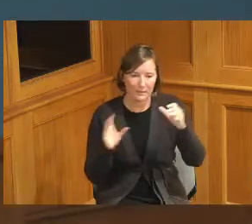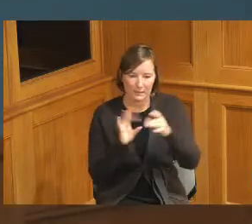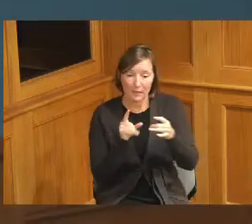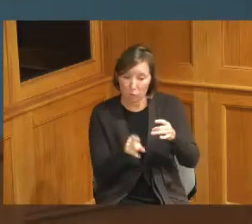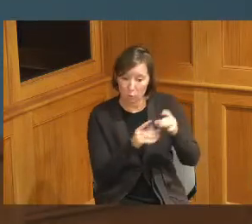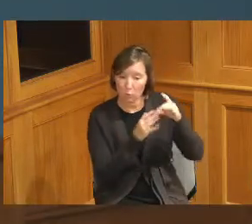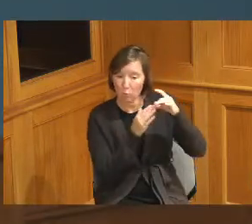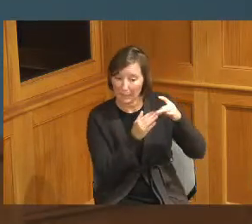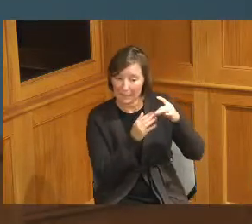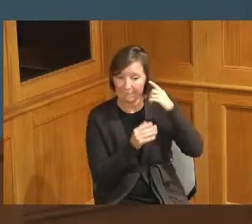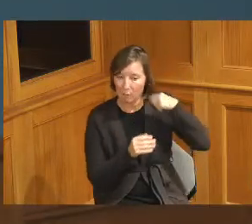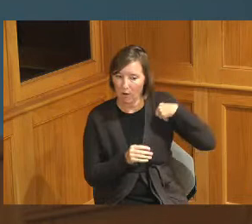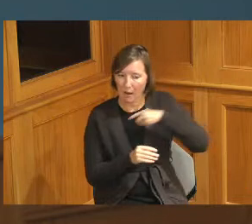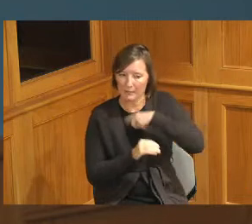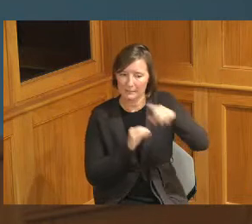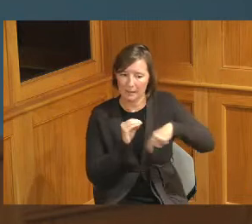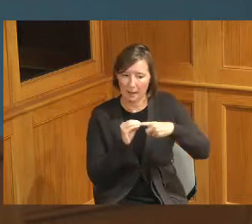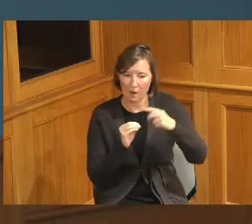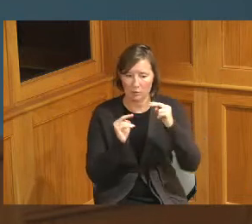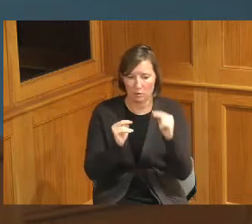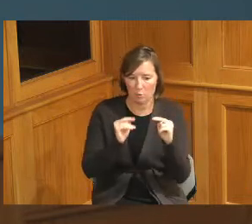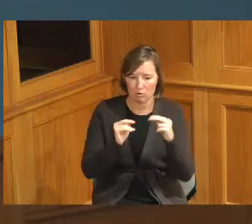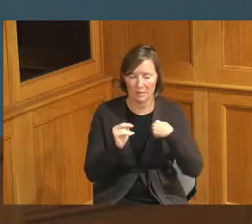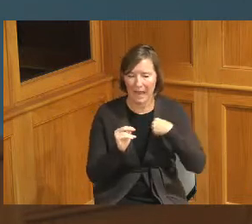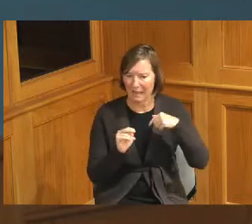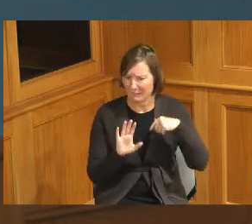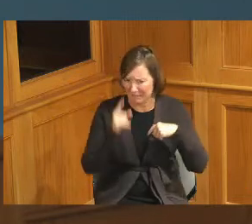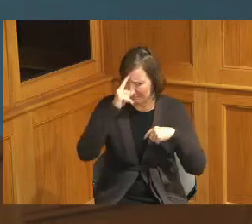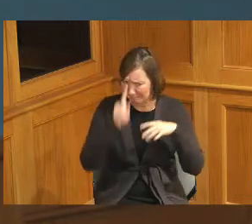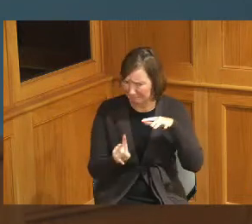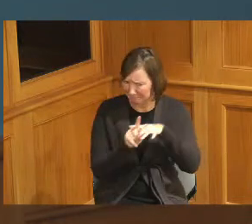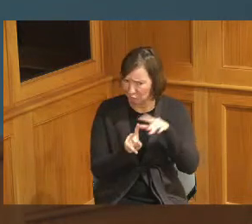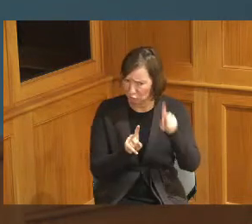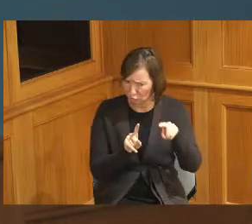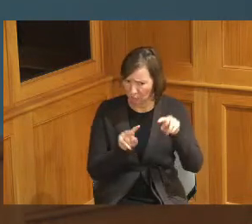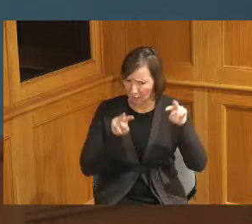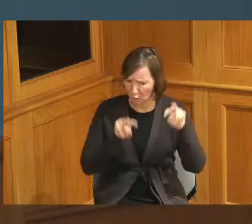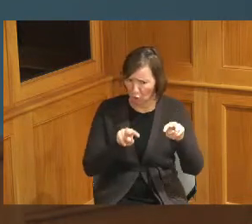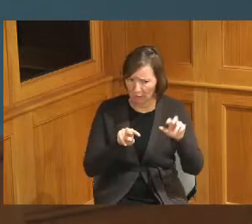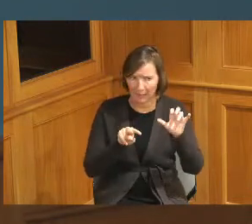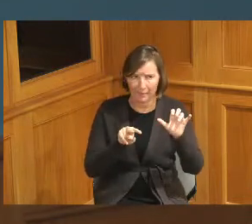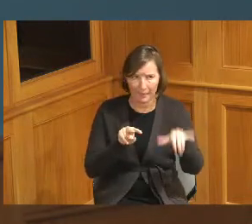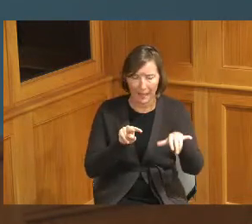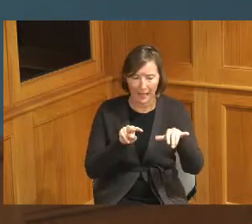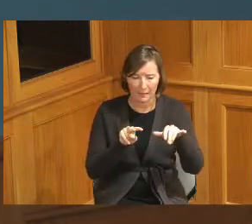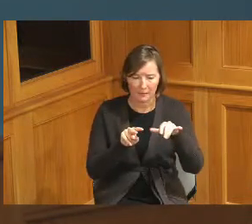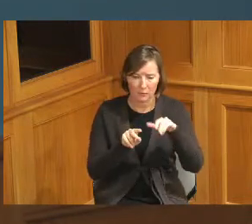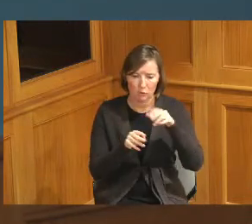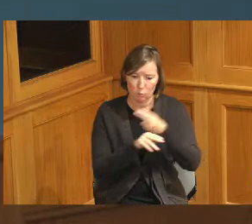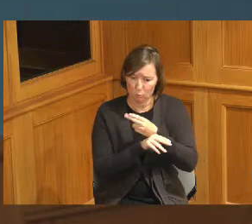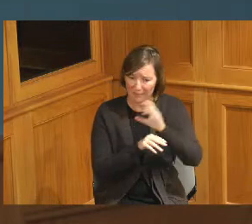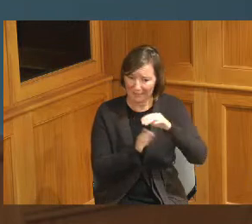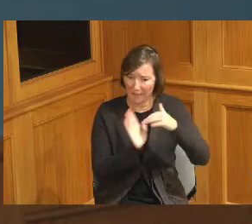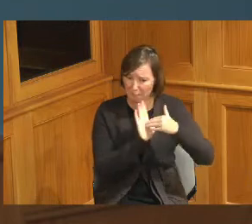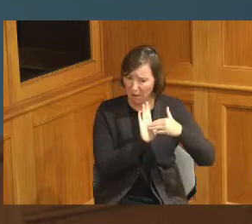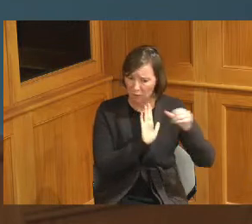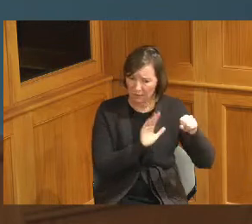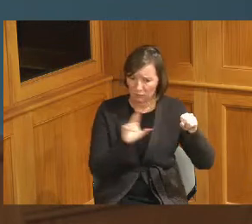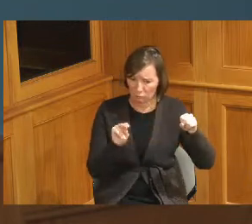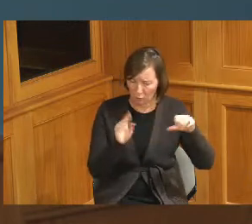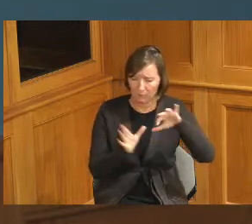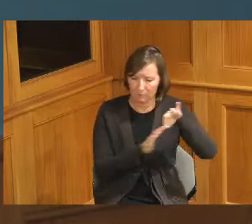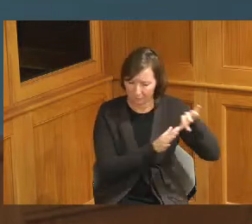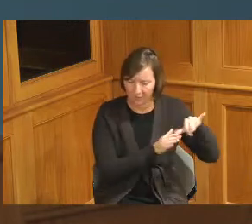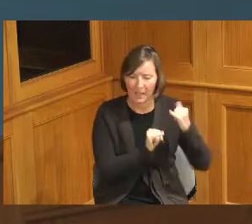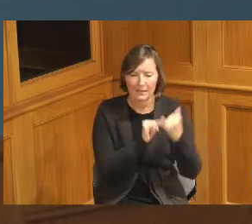the negotiations, so I didn't know if we should be looking for it in this model. My last thing, I guess,